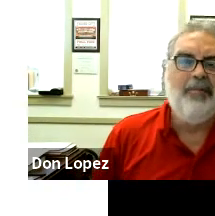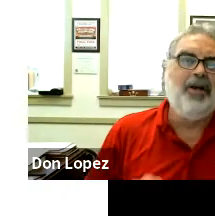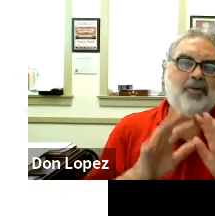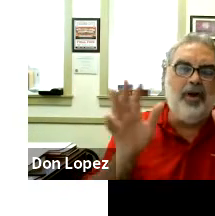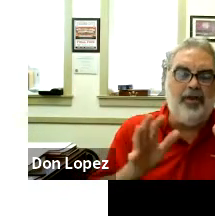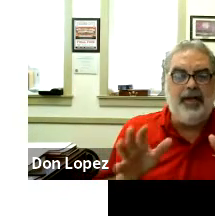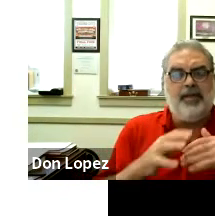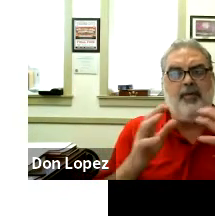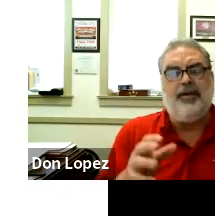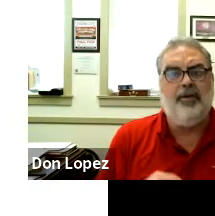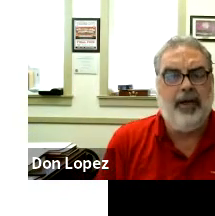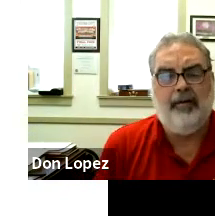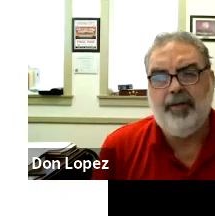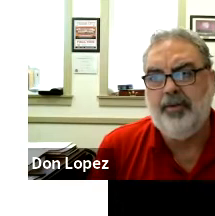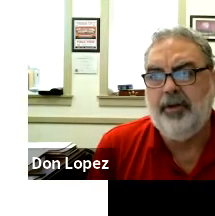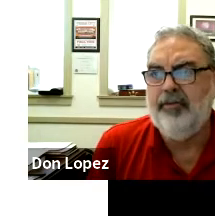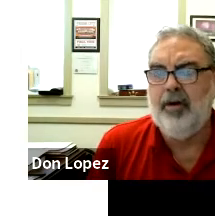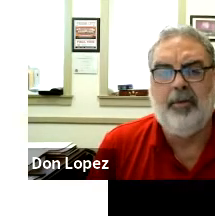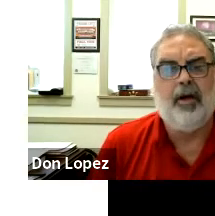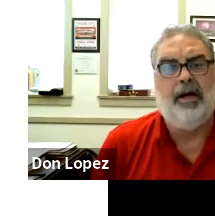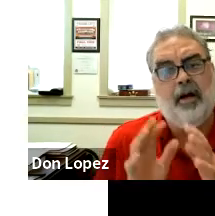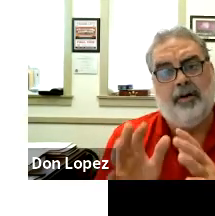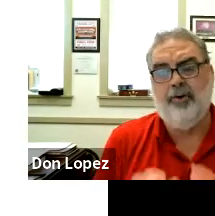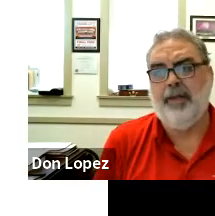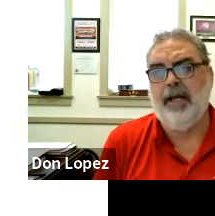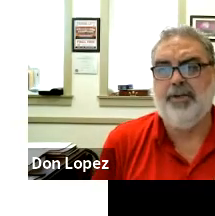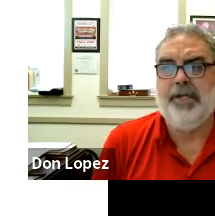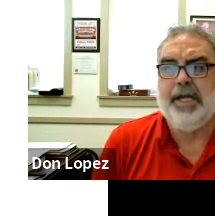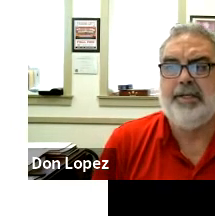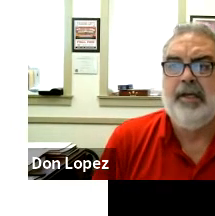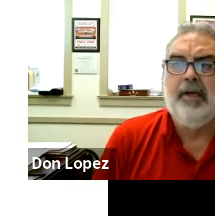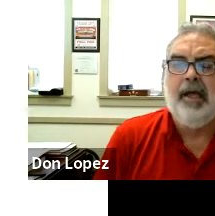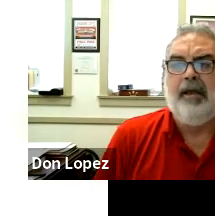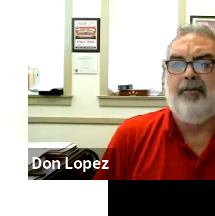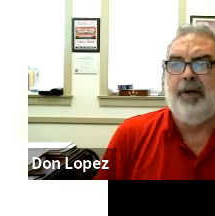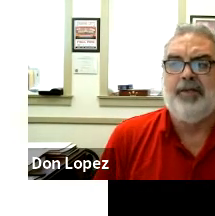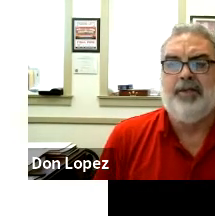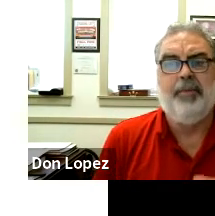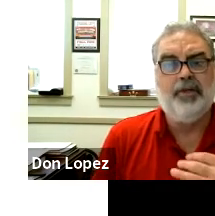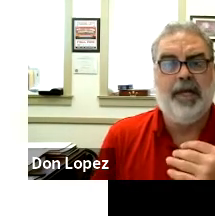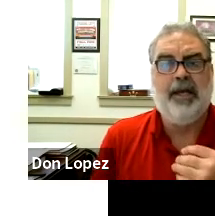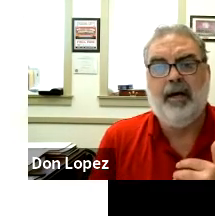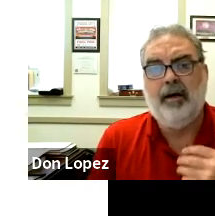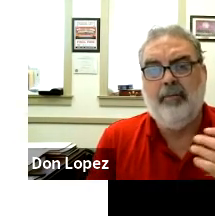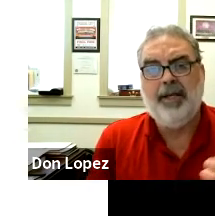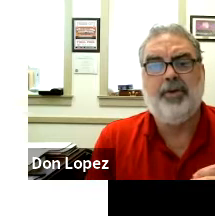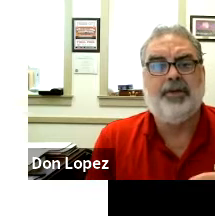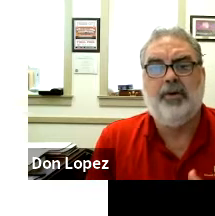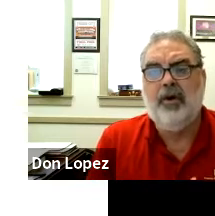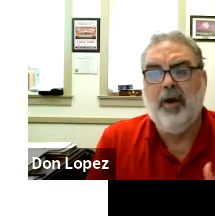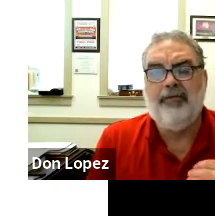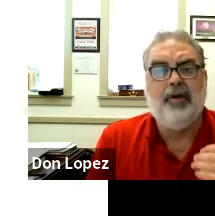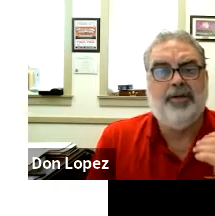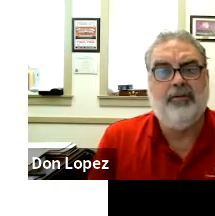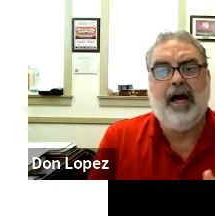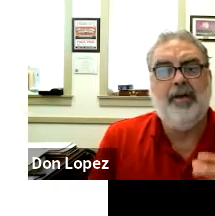But here's one of the things that we do. We have this really phenomenal IR group that actually takes and for instance, builds a matrix or